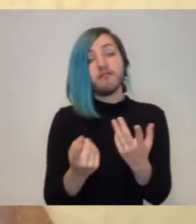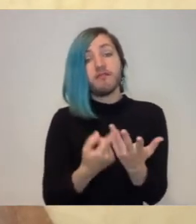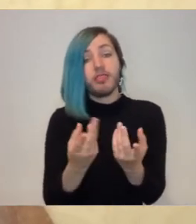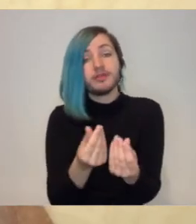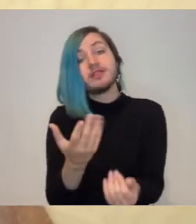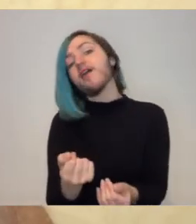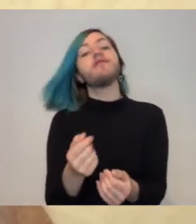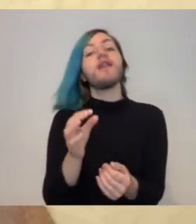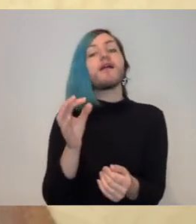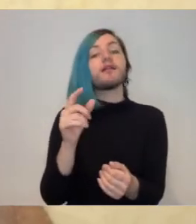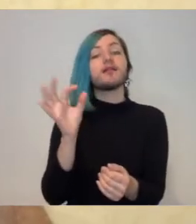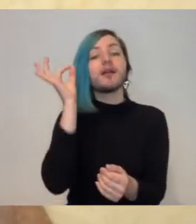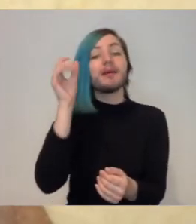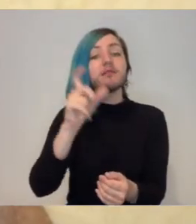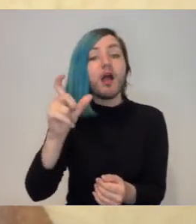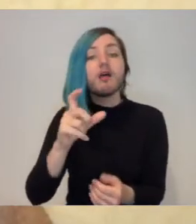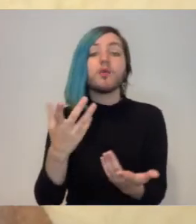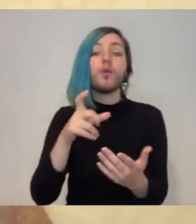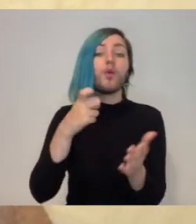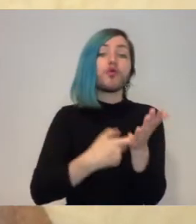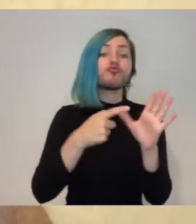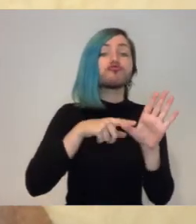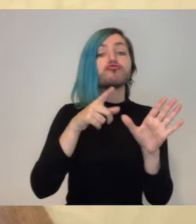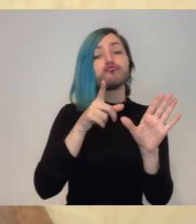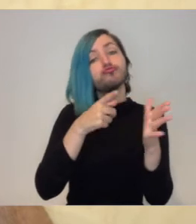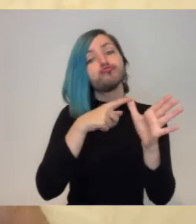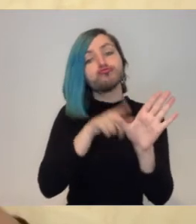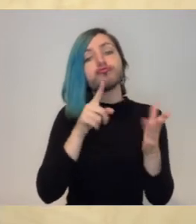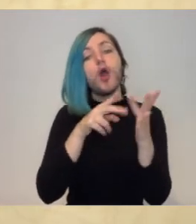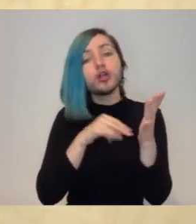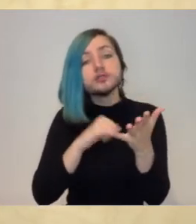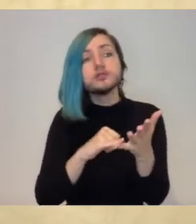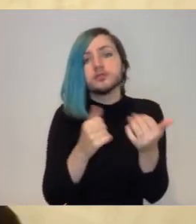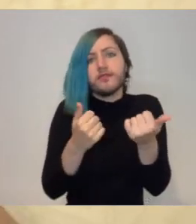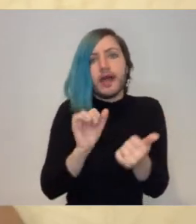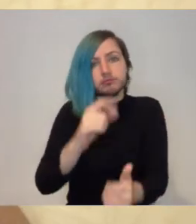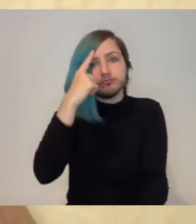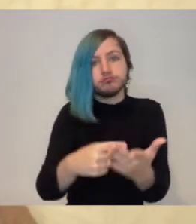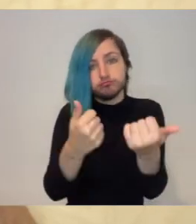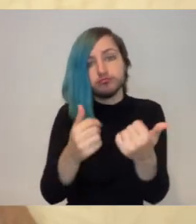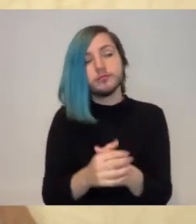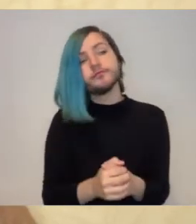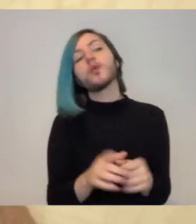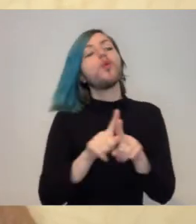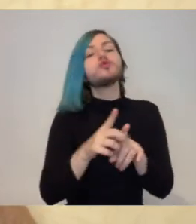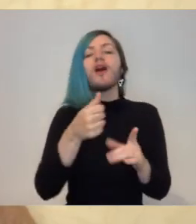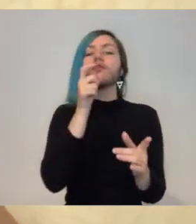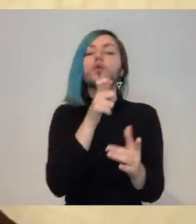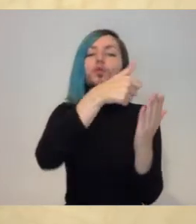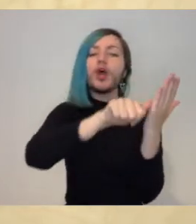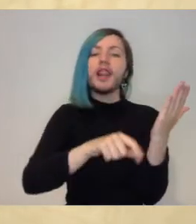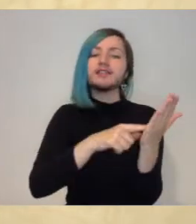colouring pencils or crayons, that's fine too, whatever you like using. And I've got this list of words I've printed off, which I think